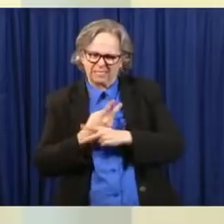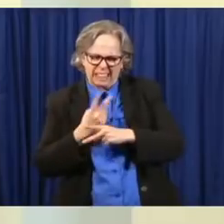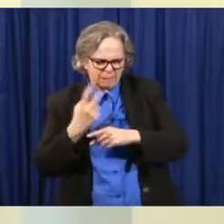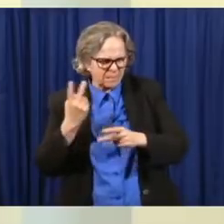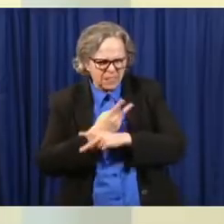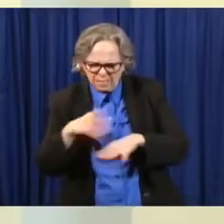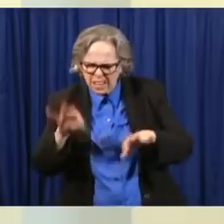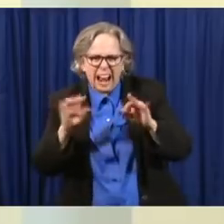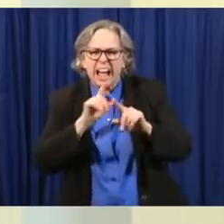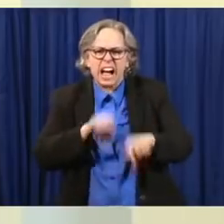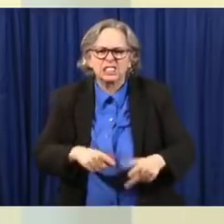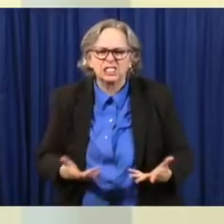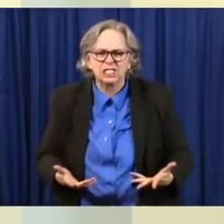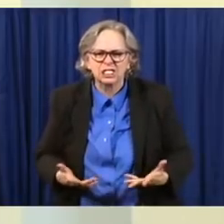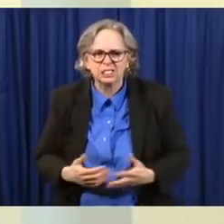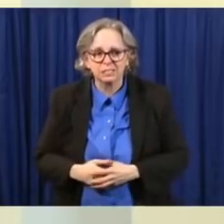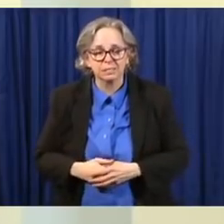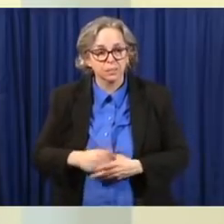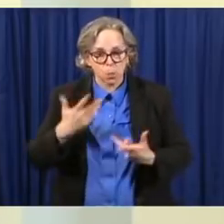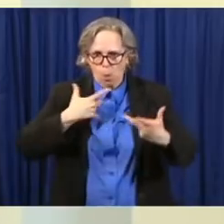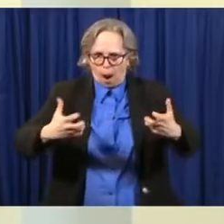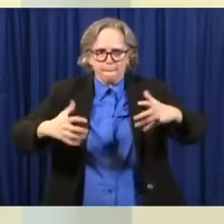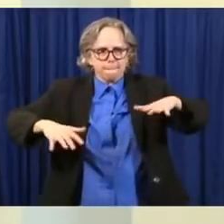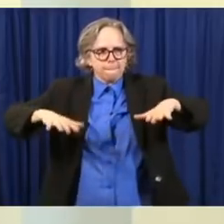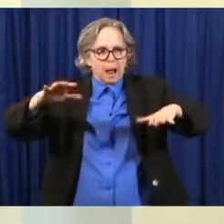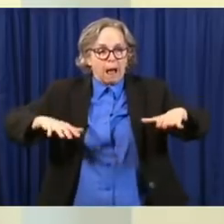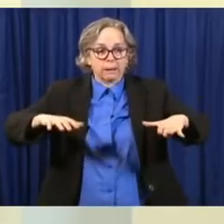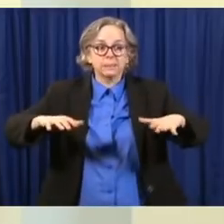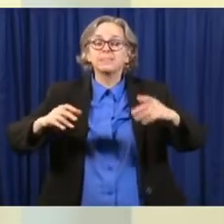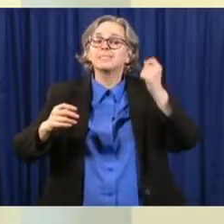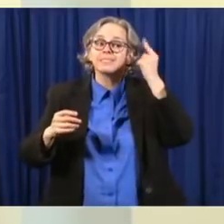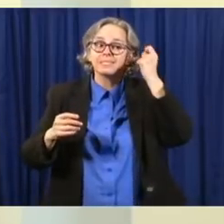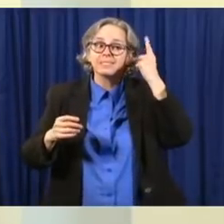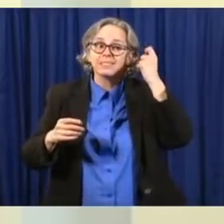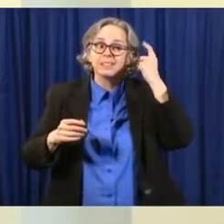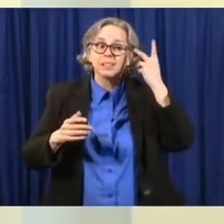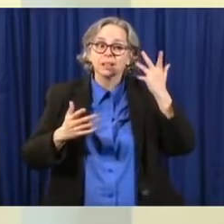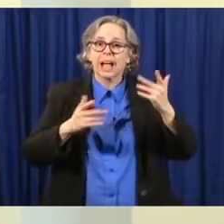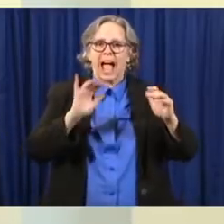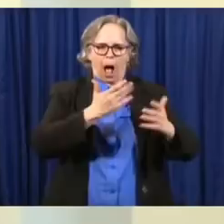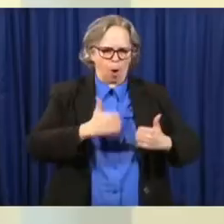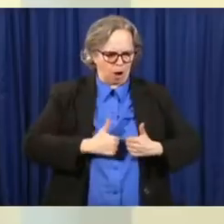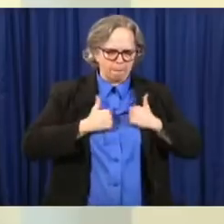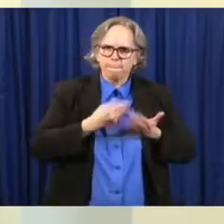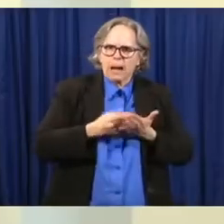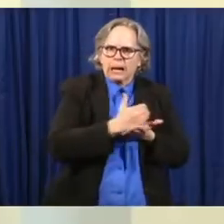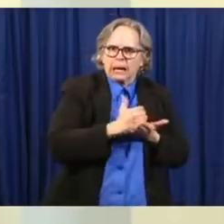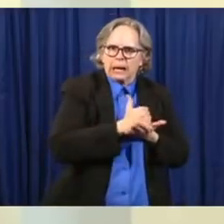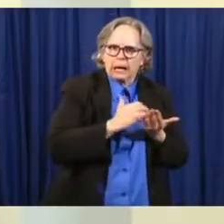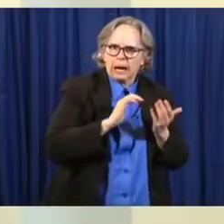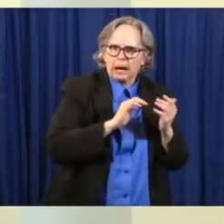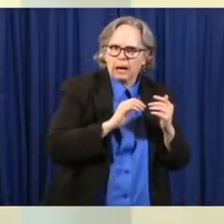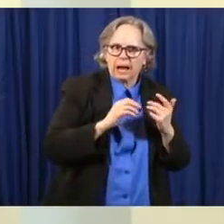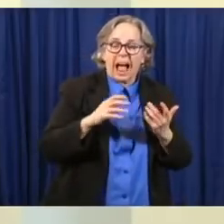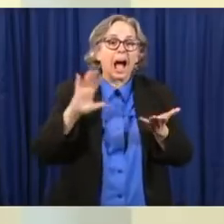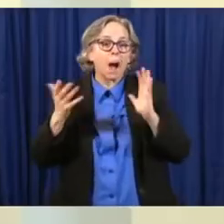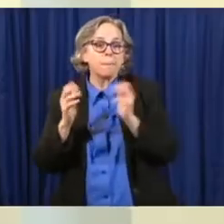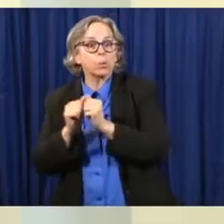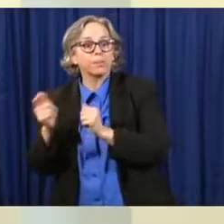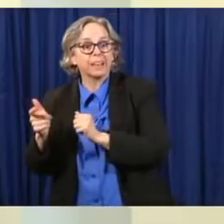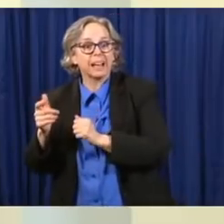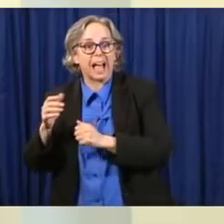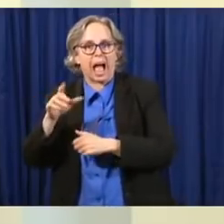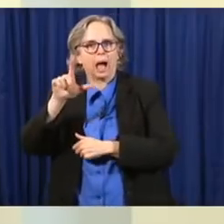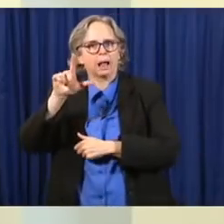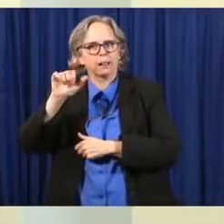livelihoods as well as our lives. So it is a very complex discussion that doesn't lend a quick answer to your